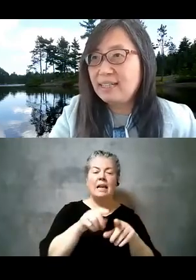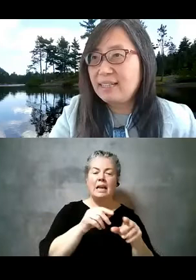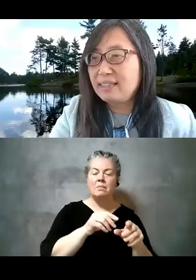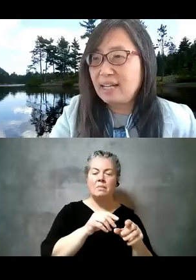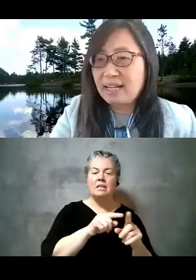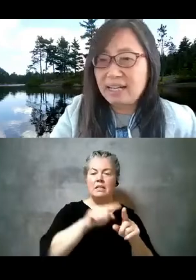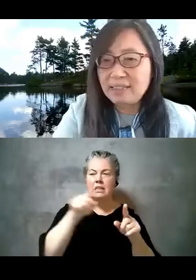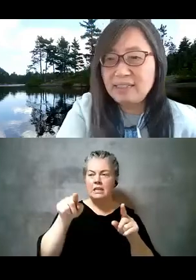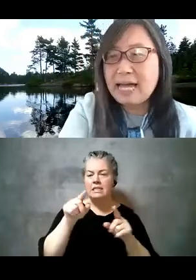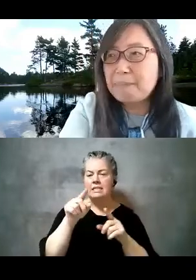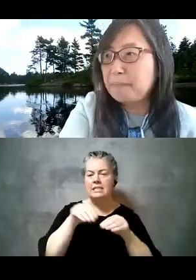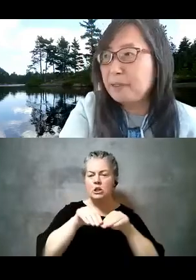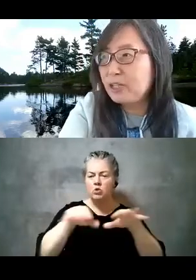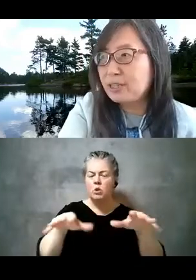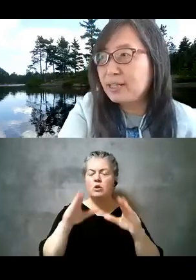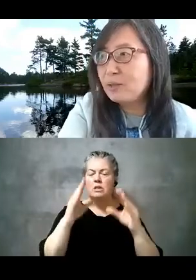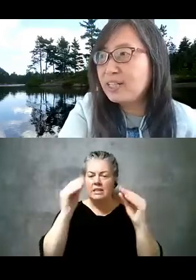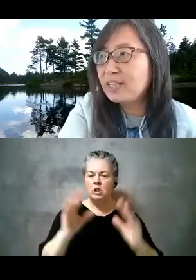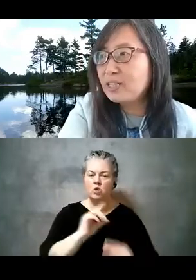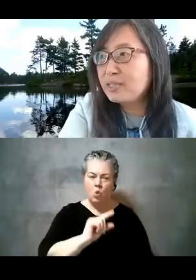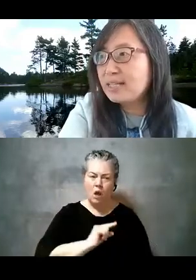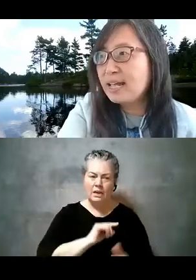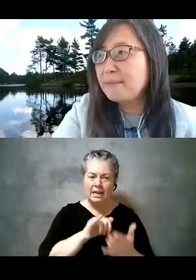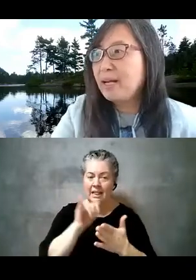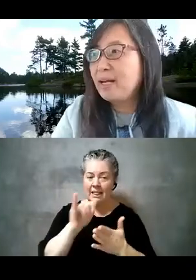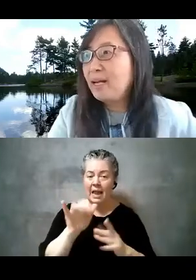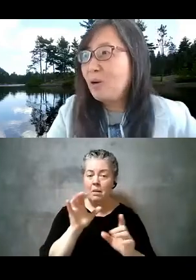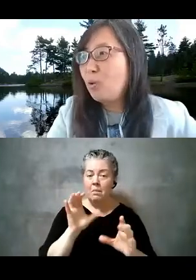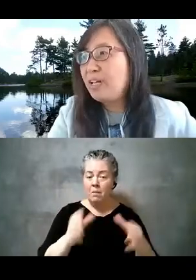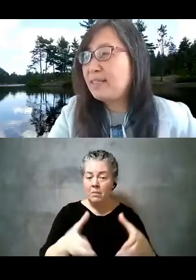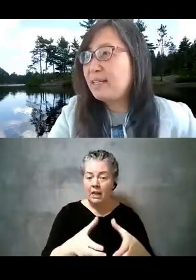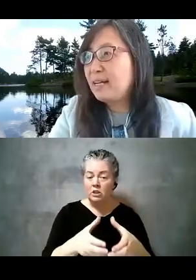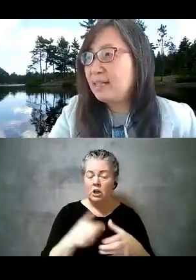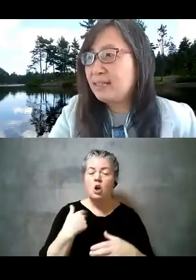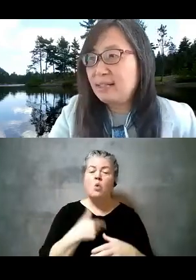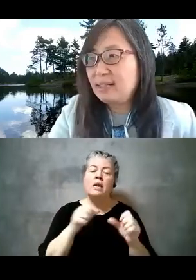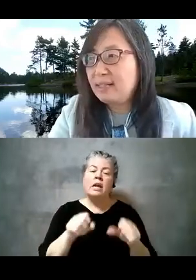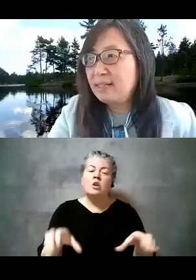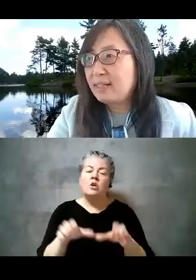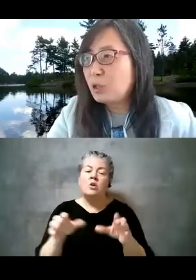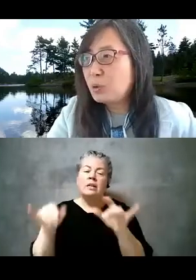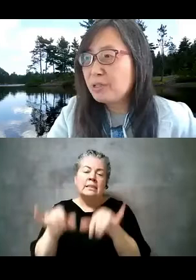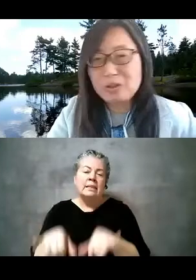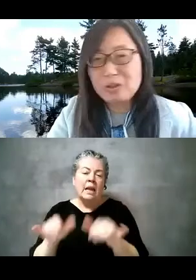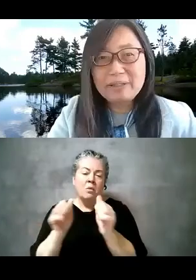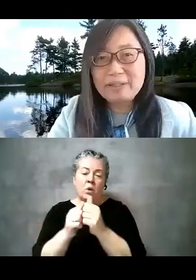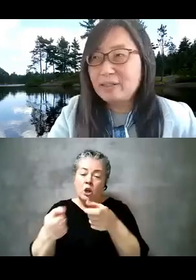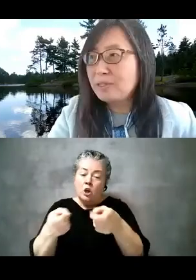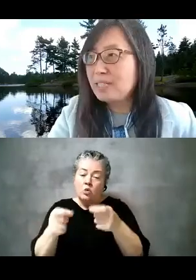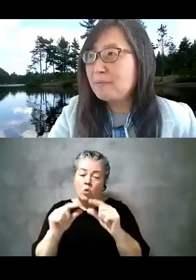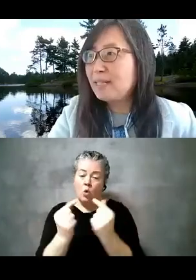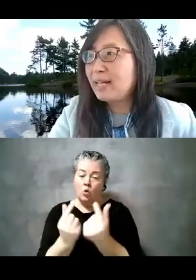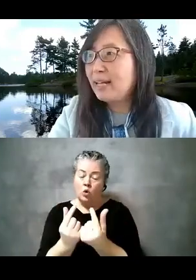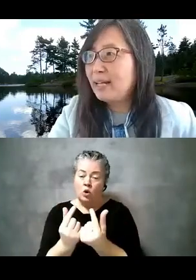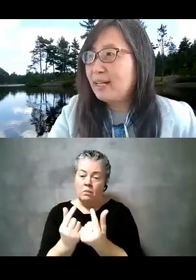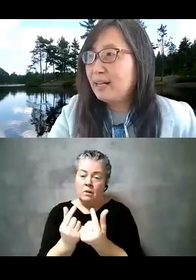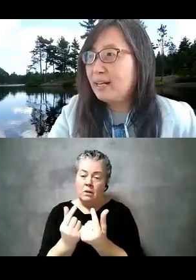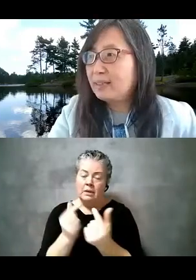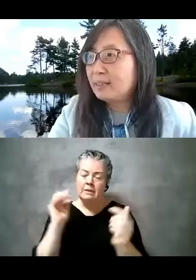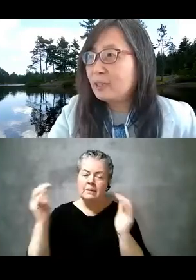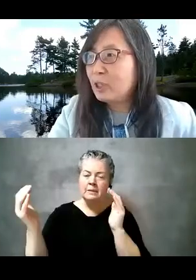the entire population. And we can do the same with the control group.